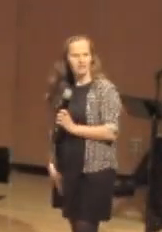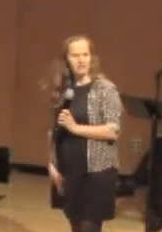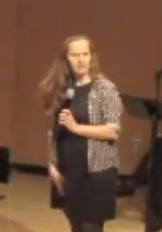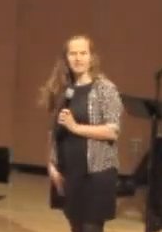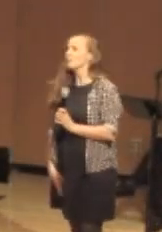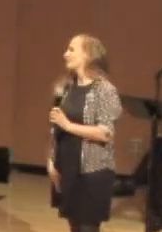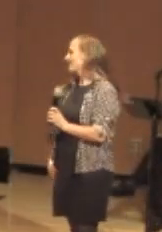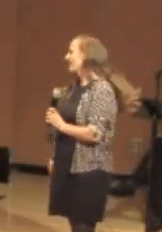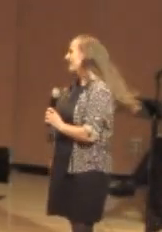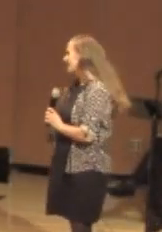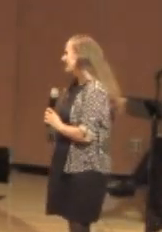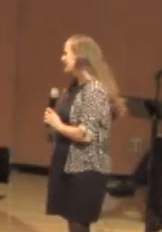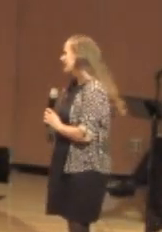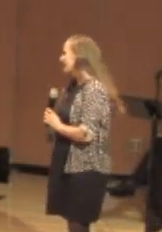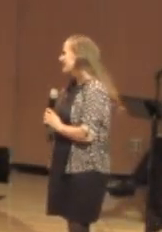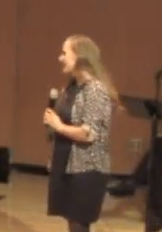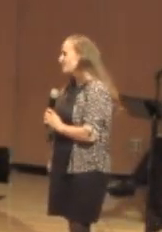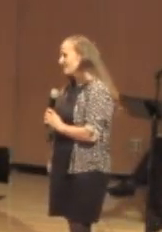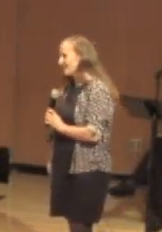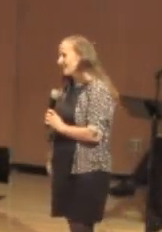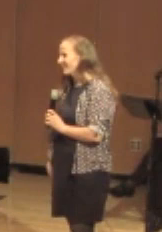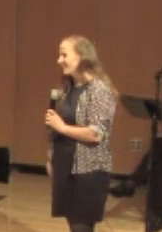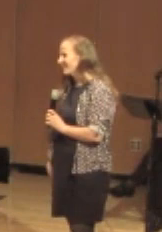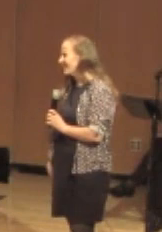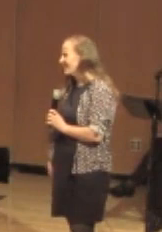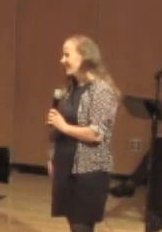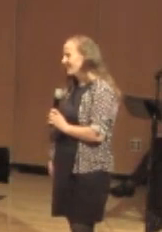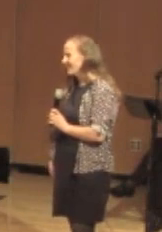e g g